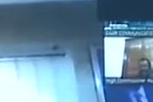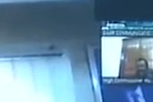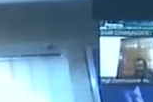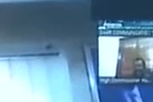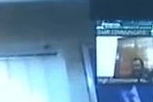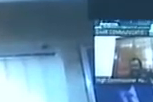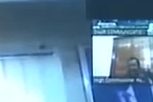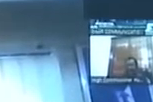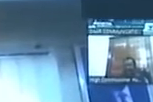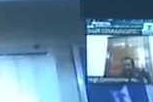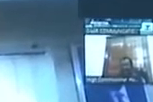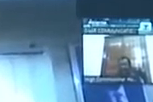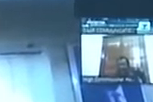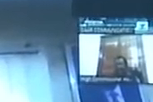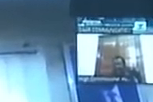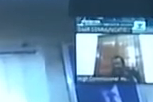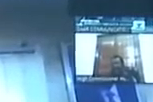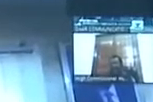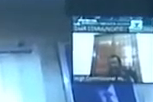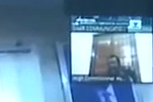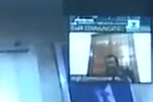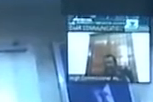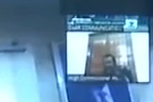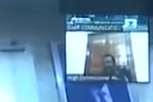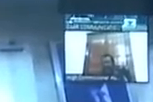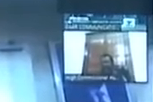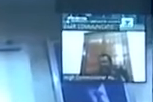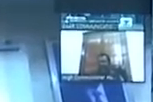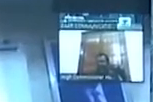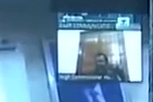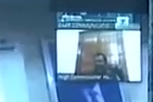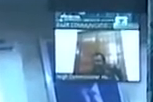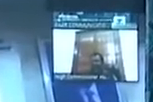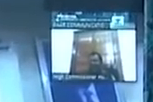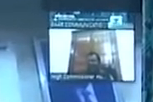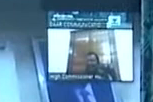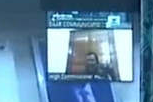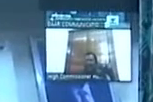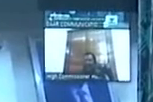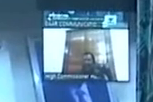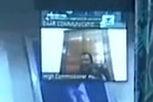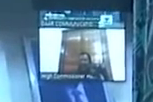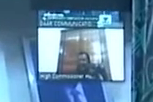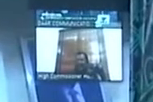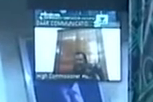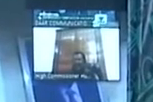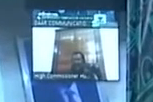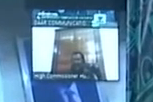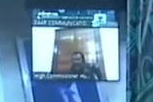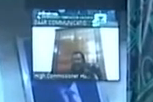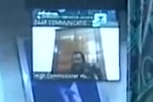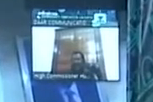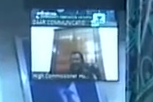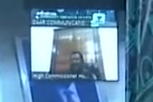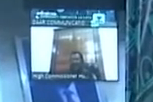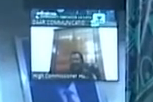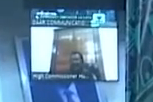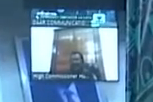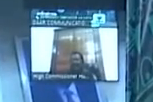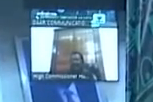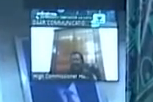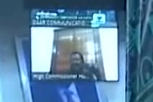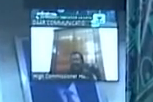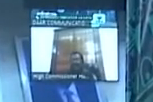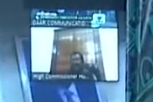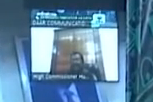to have a system of nurturing the youth, preparing the youth, mentoring the